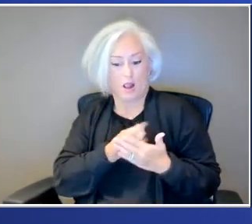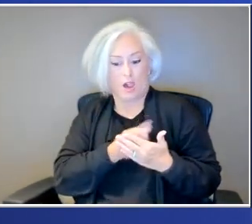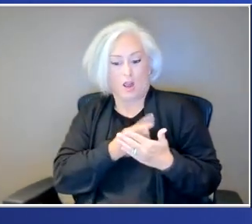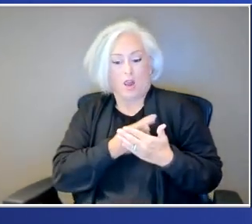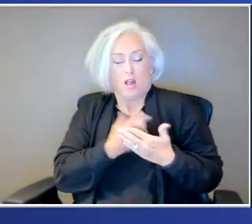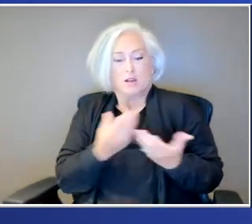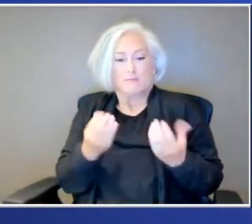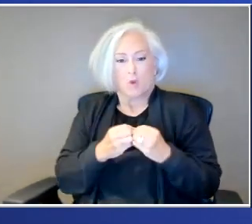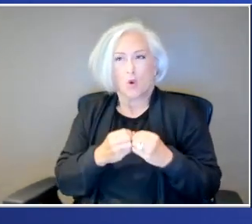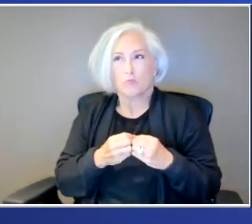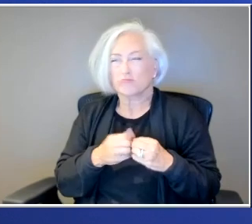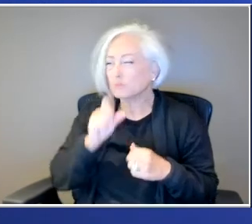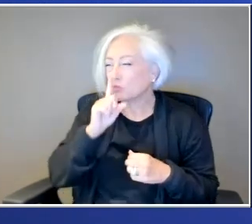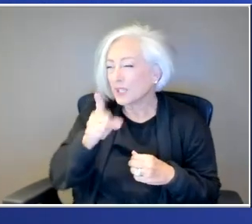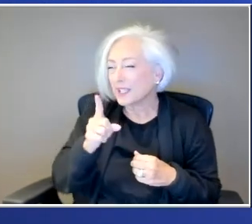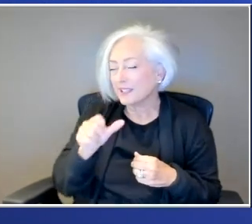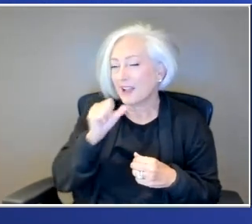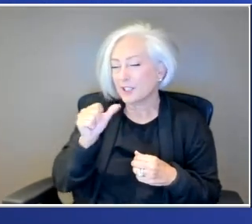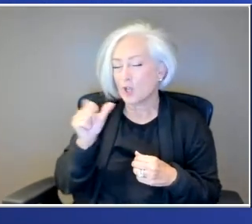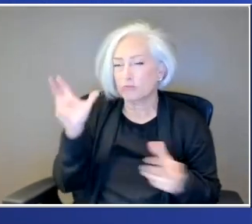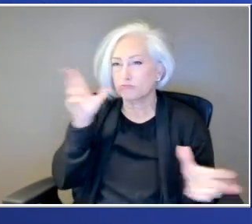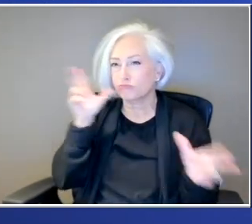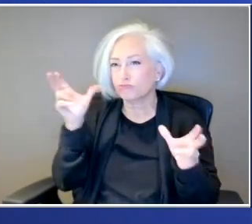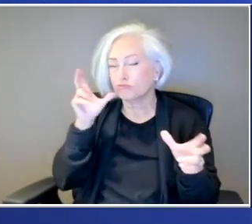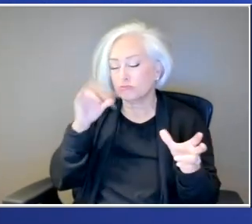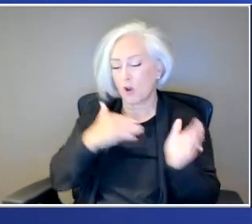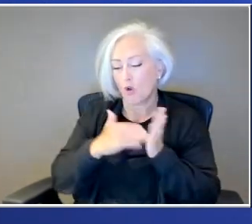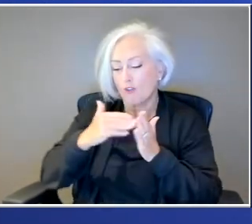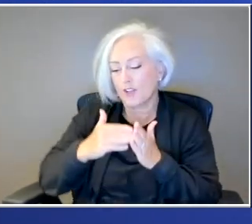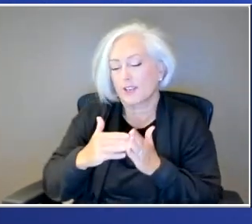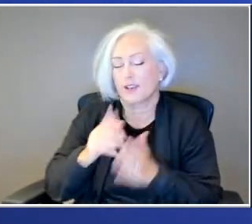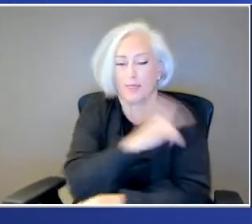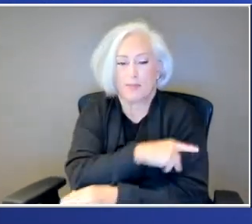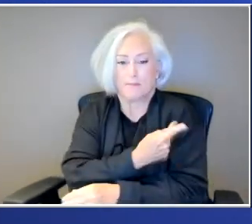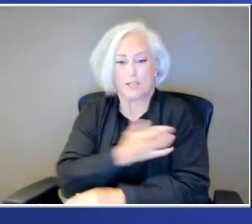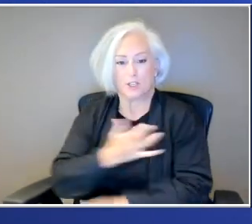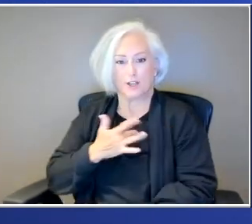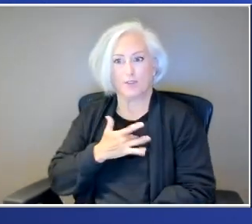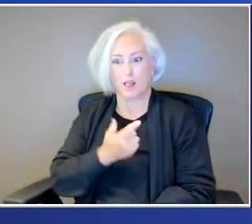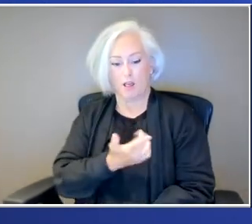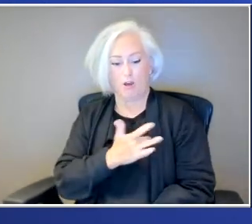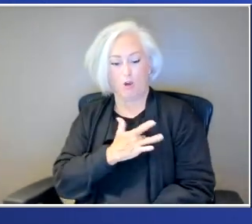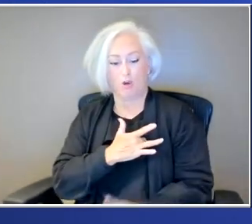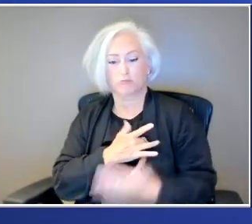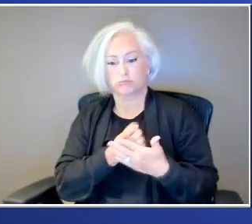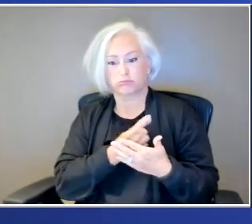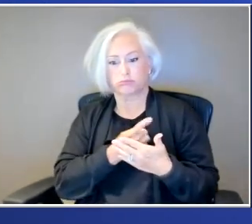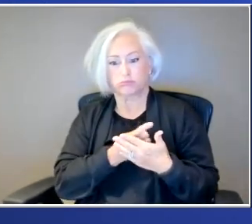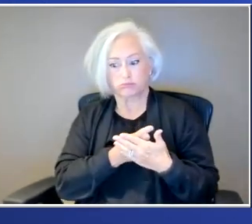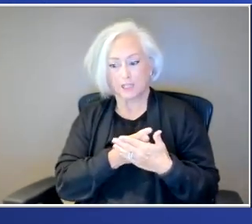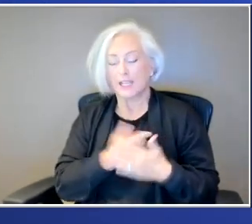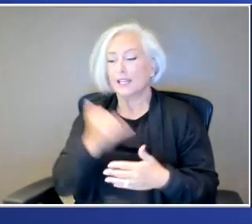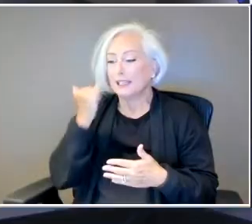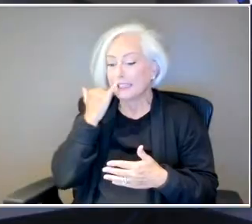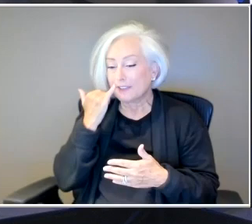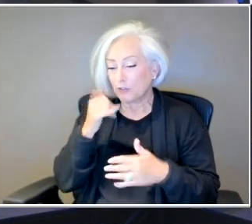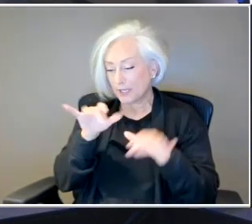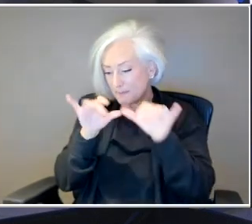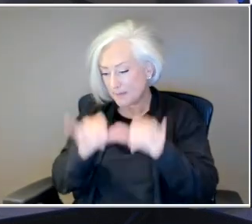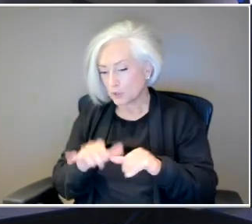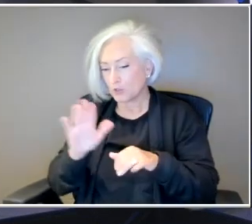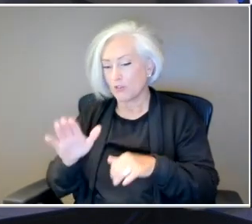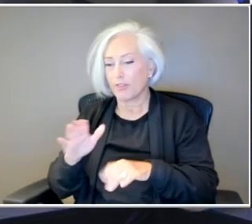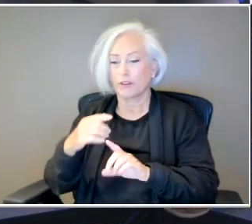heard anything from my patients that they feel that their heart rate is increased, and when we measure their vitals, it may be slightly increased. Any concerns regarding